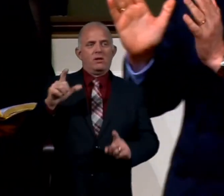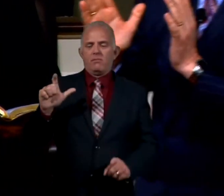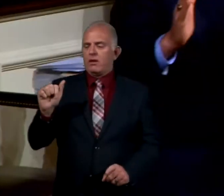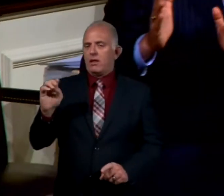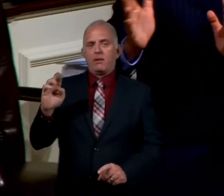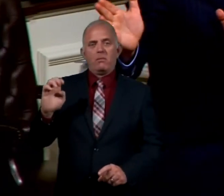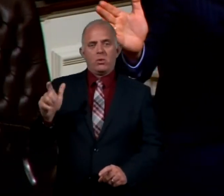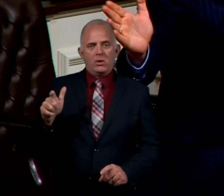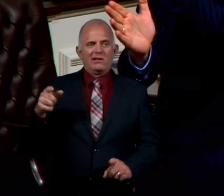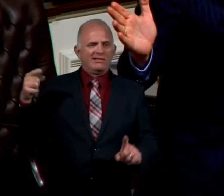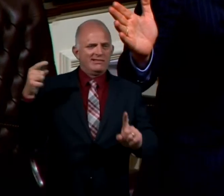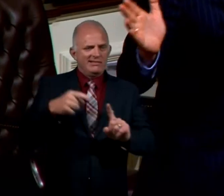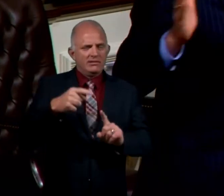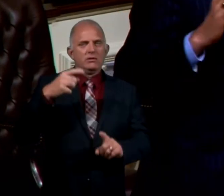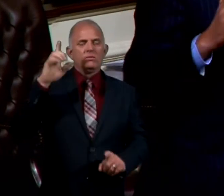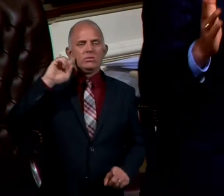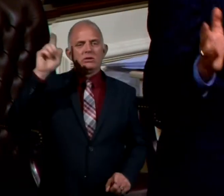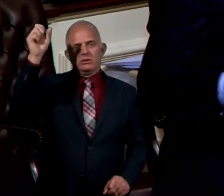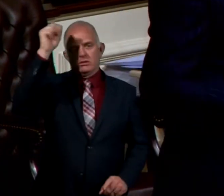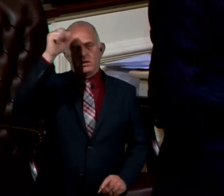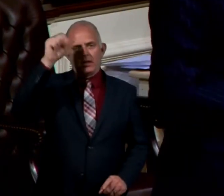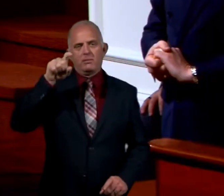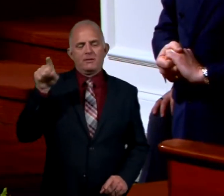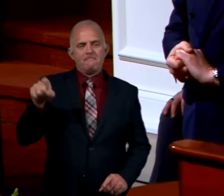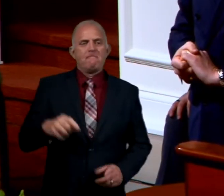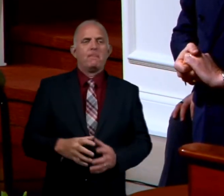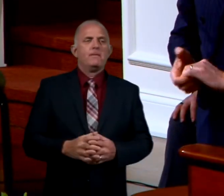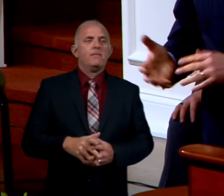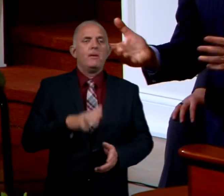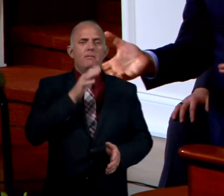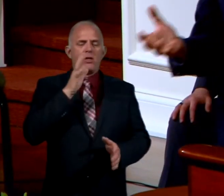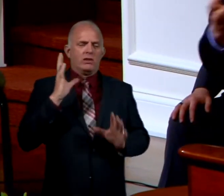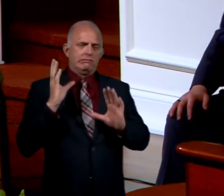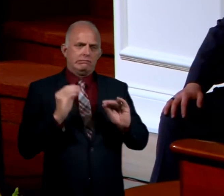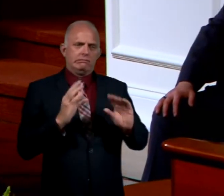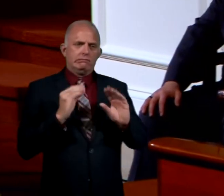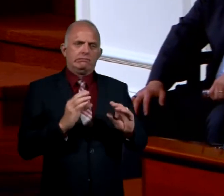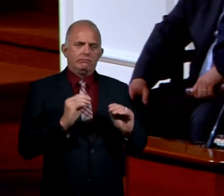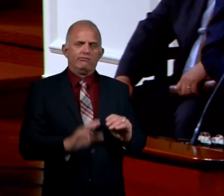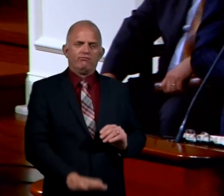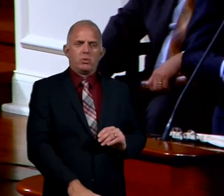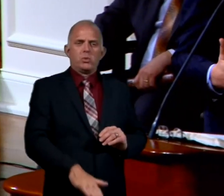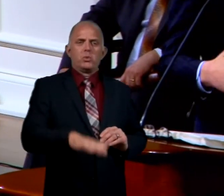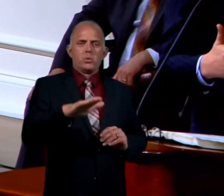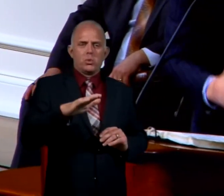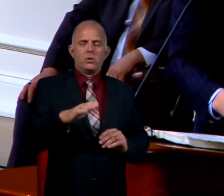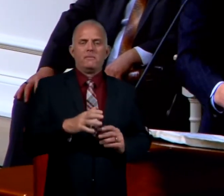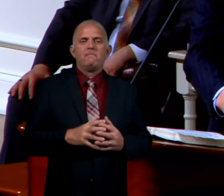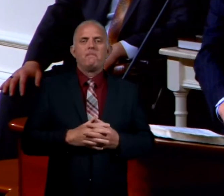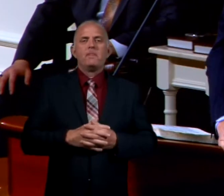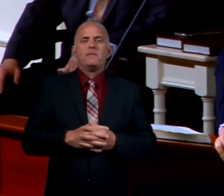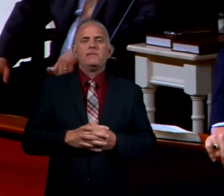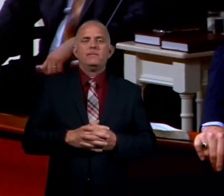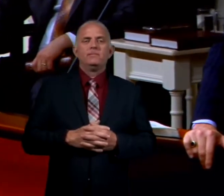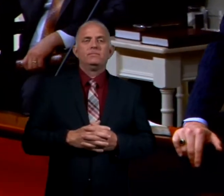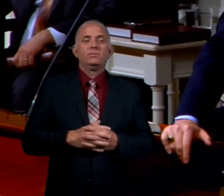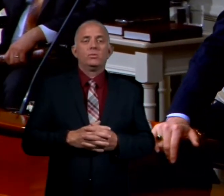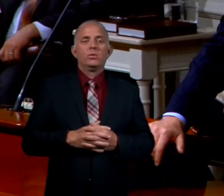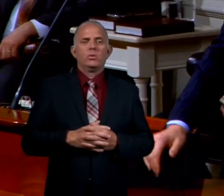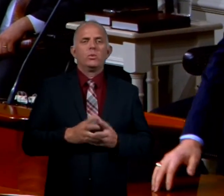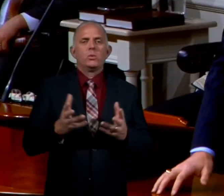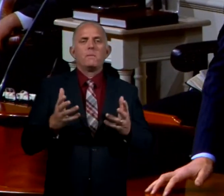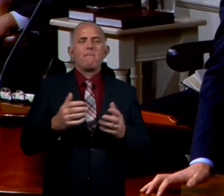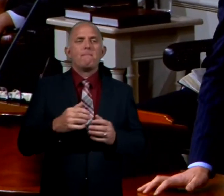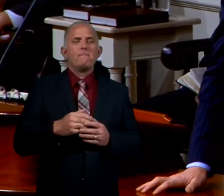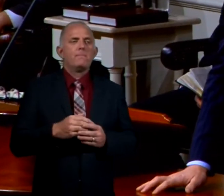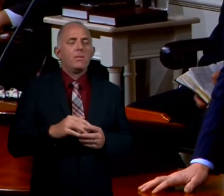Solomon, gave to him as a young man. And maybe these are things that he said to her. She